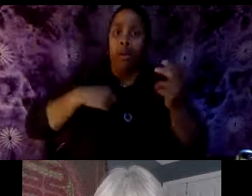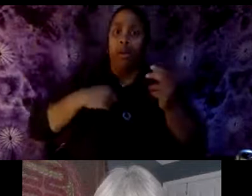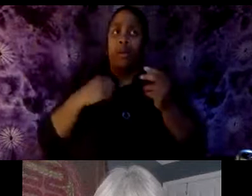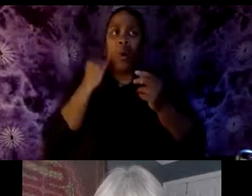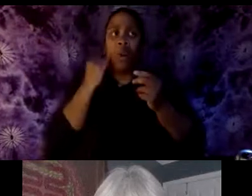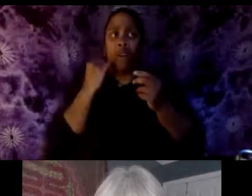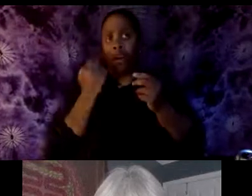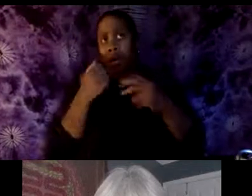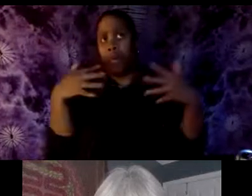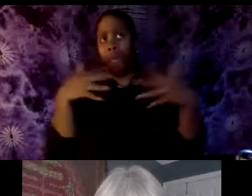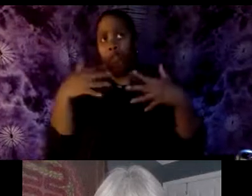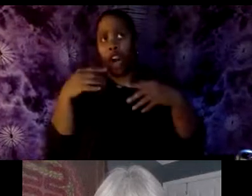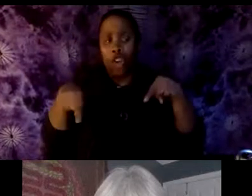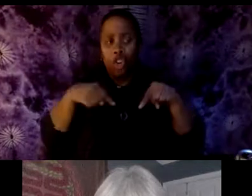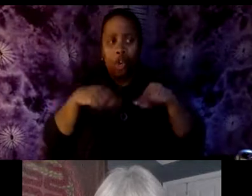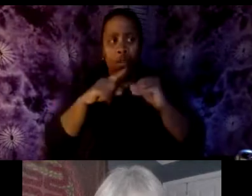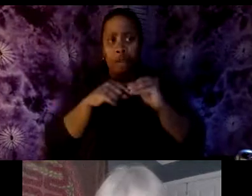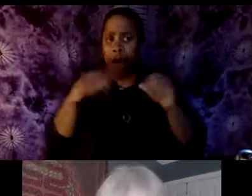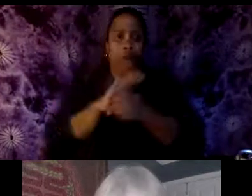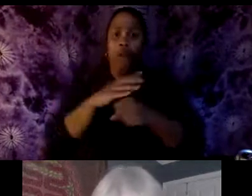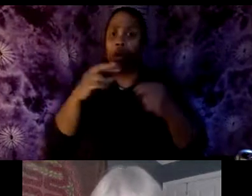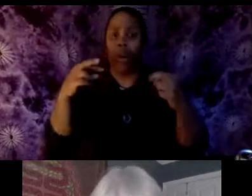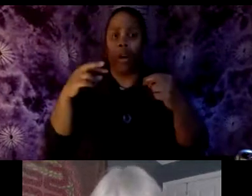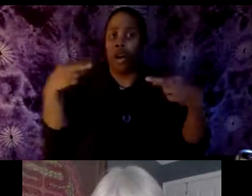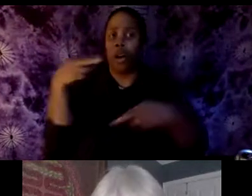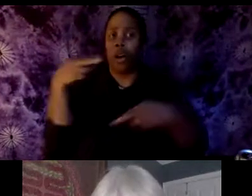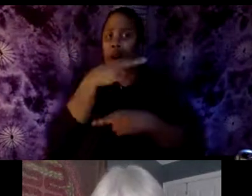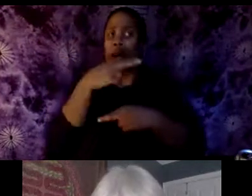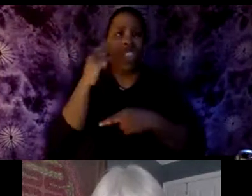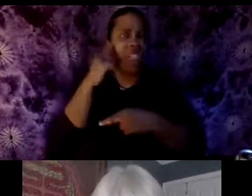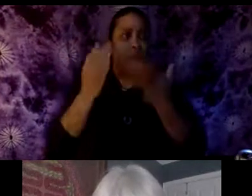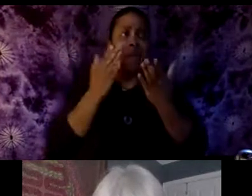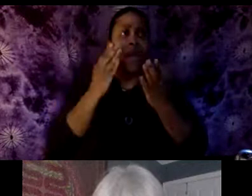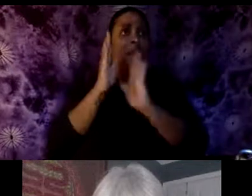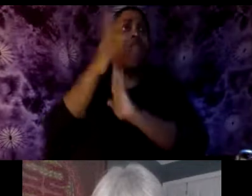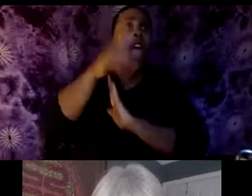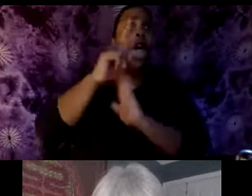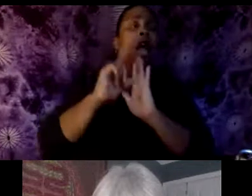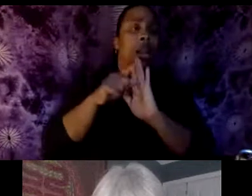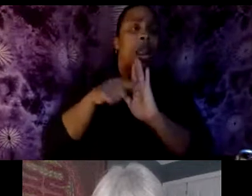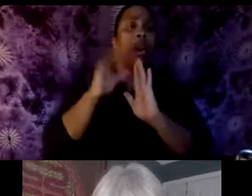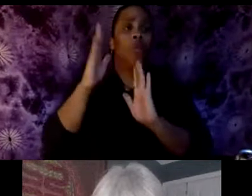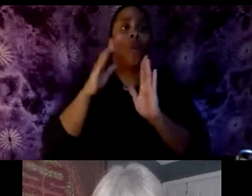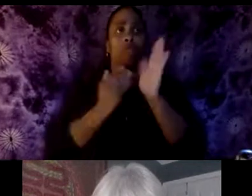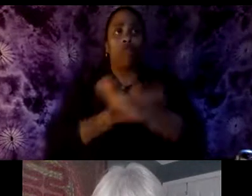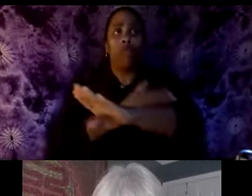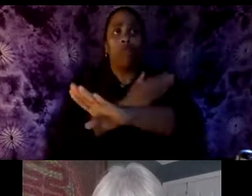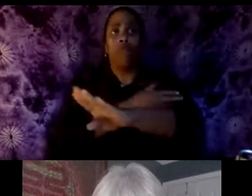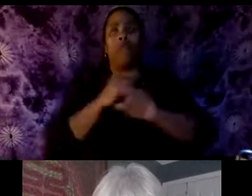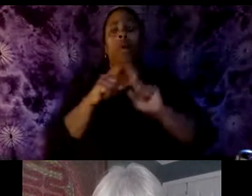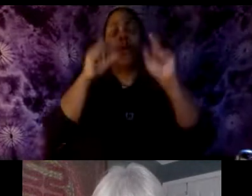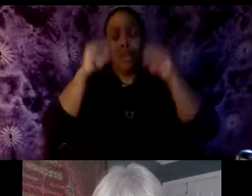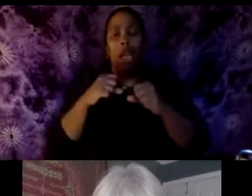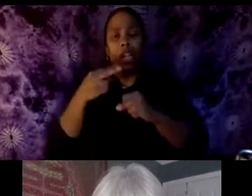them because you do think there might be a chance he's going to change in the future and you don't want to completely, you know what I mean? Just cut the negative